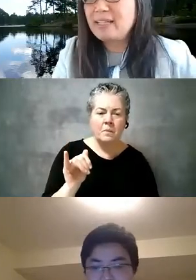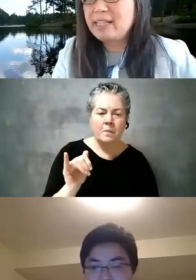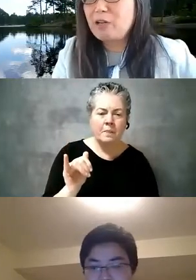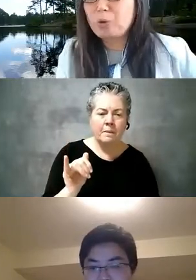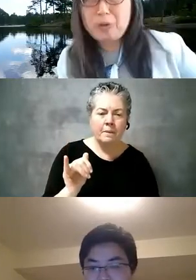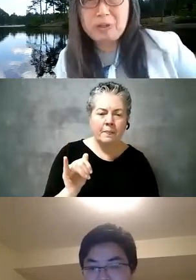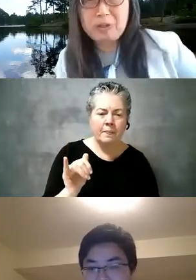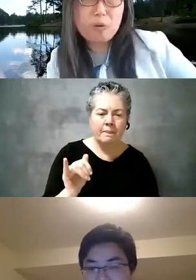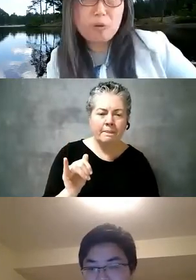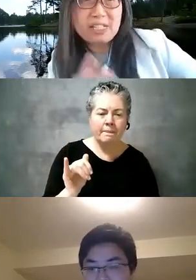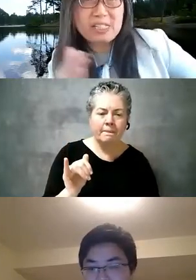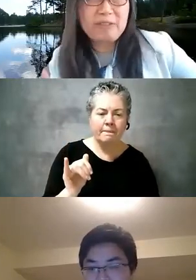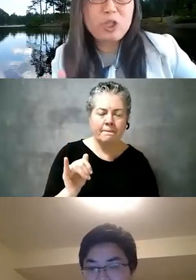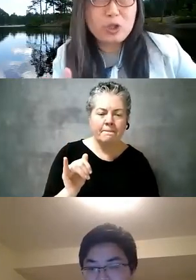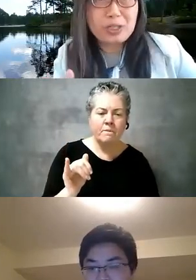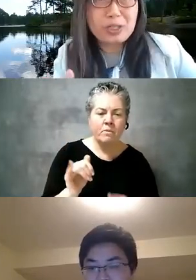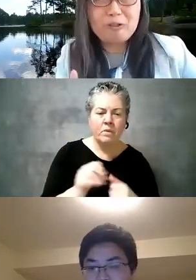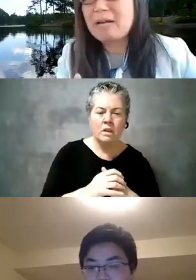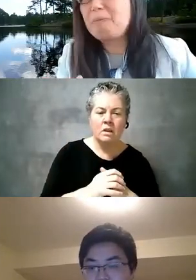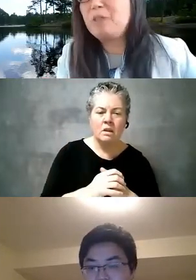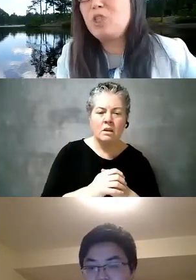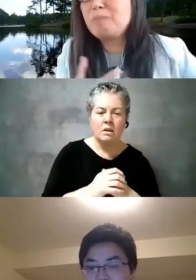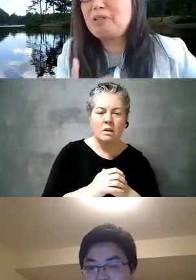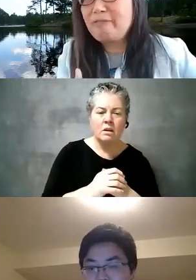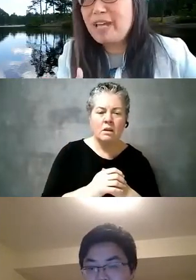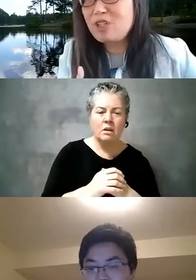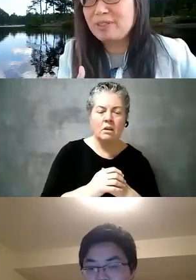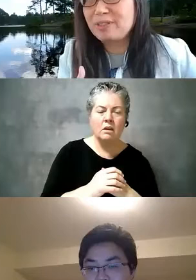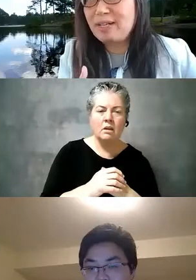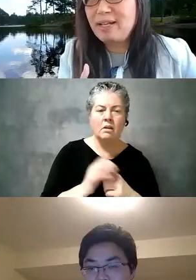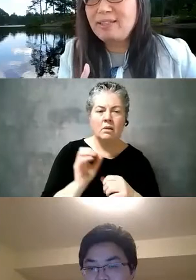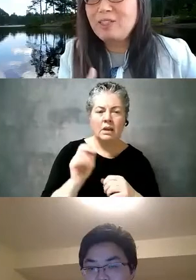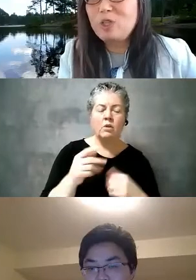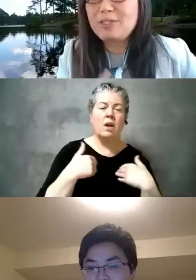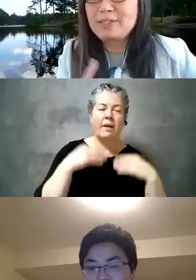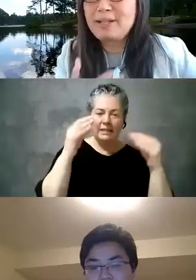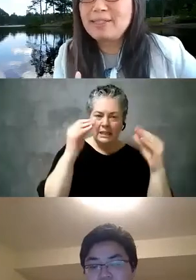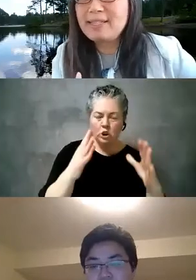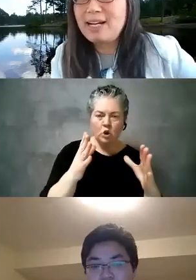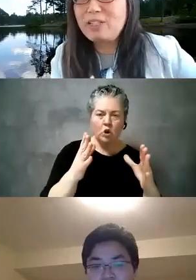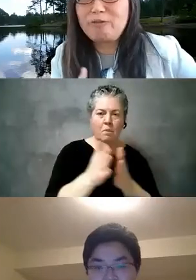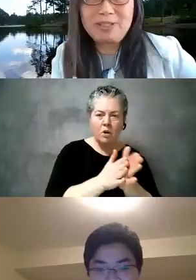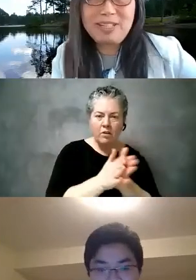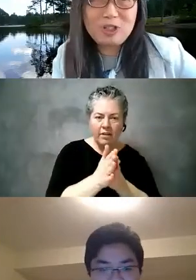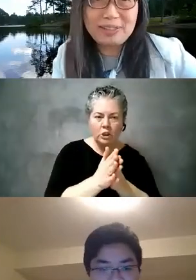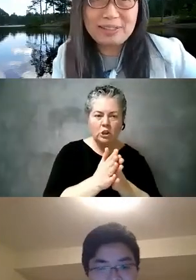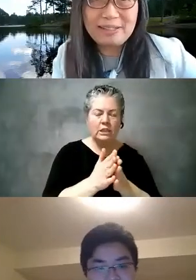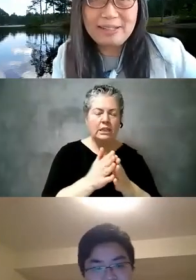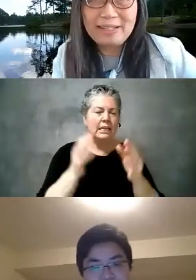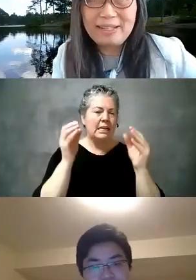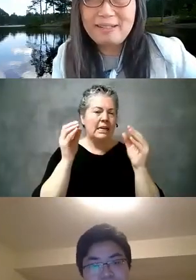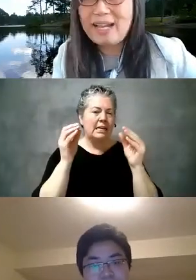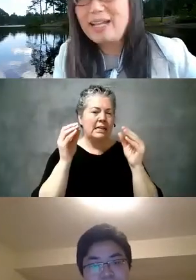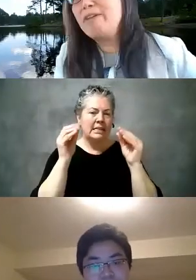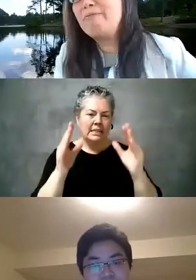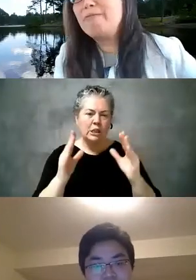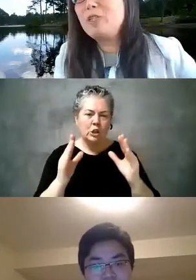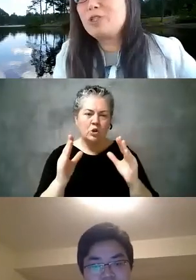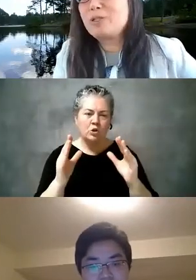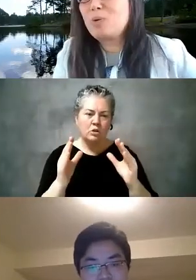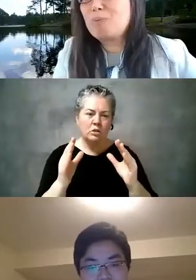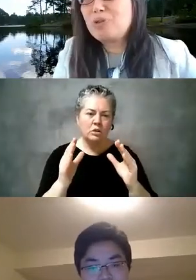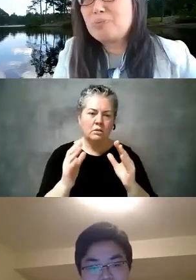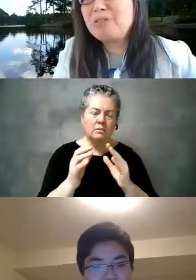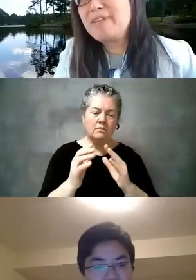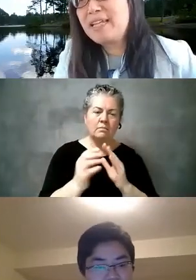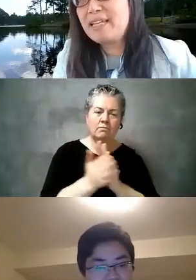baseline characteristics of teachers, for example, teacher motivation and the teacher's content knowledge for teaching, right? If teachers